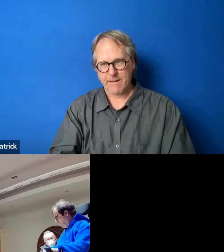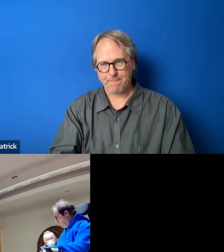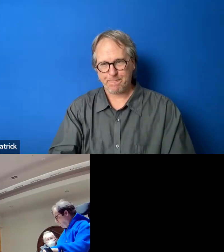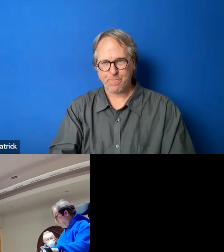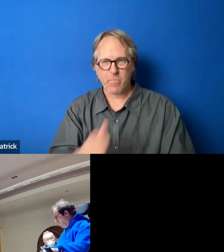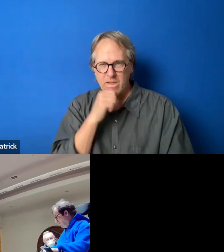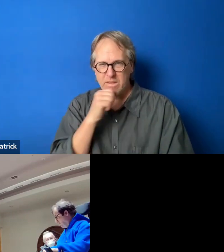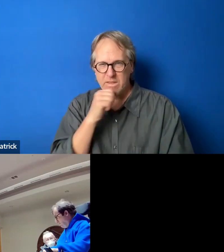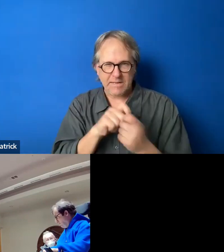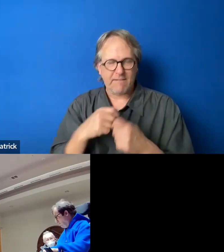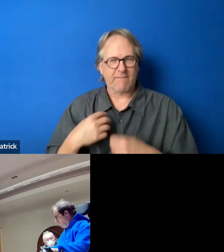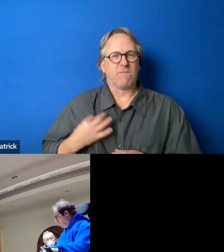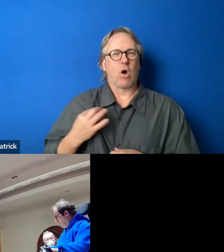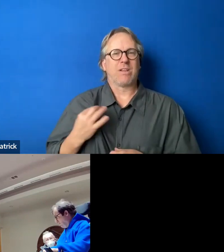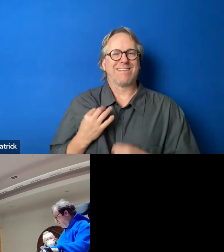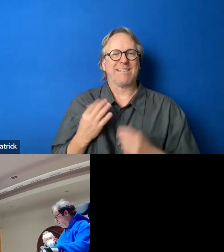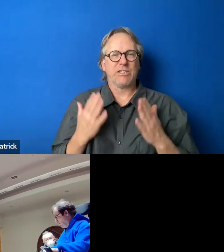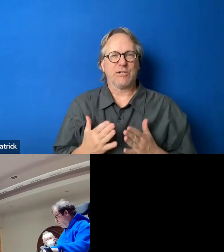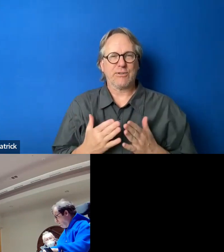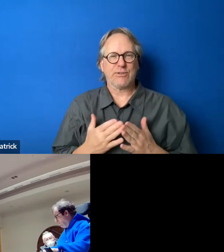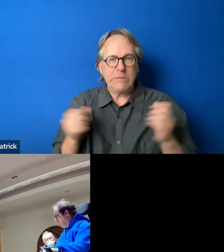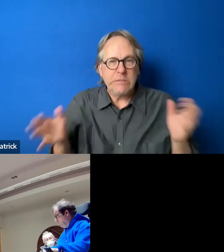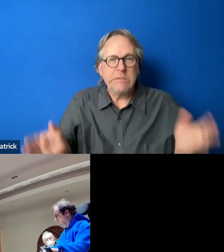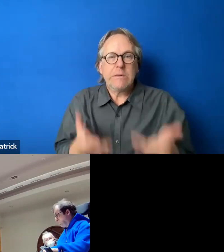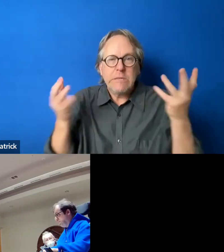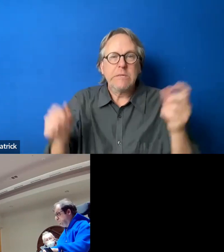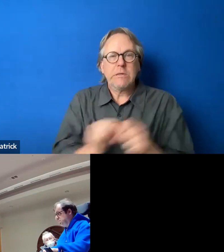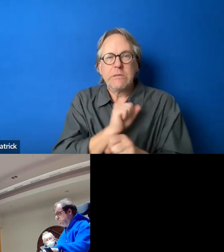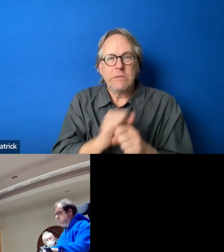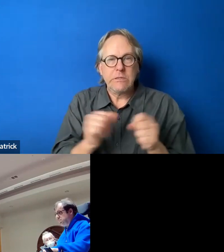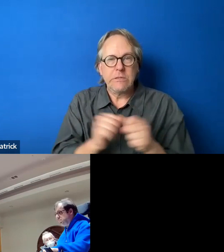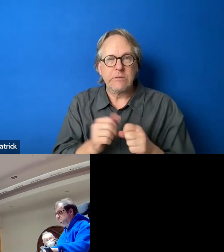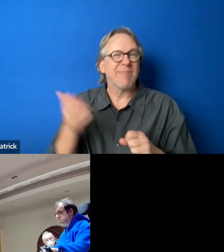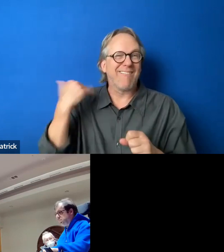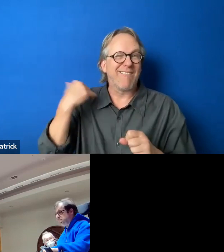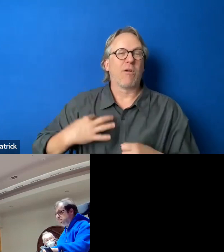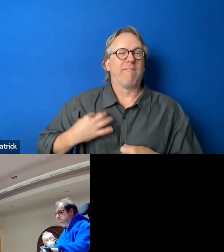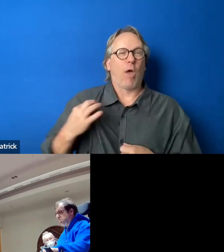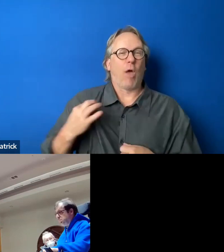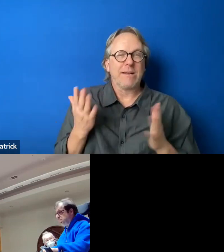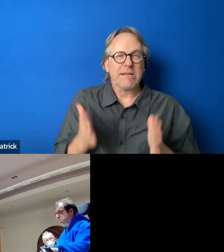group of volunteers over here. And so that's in transition.